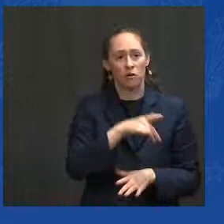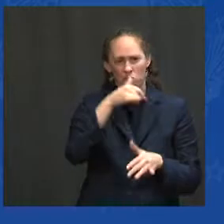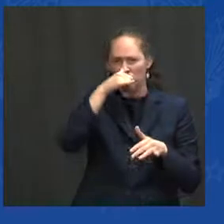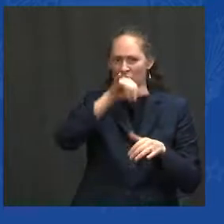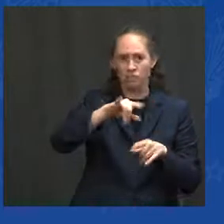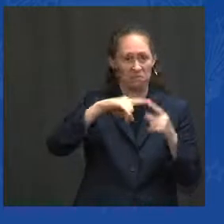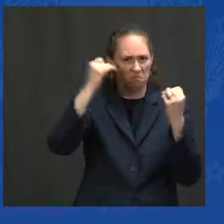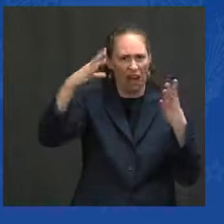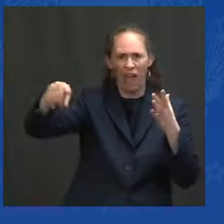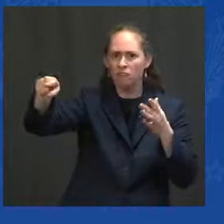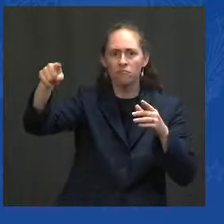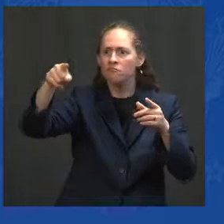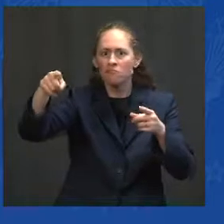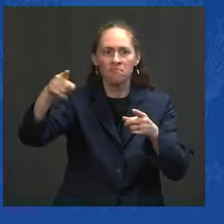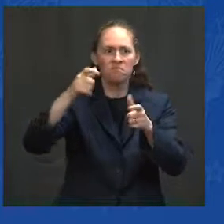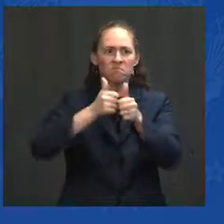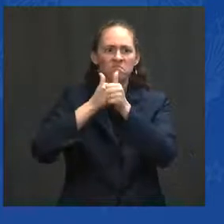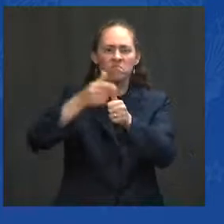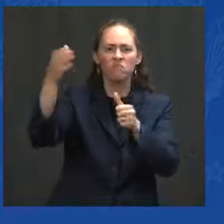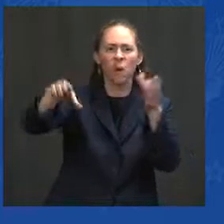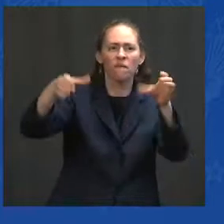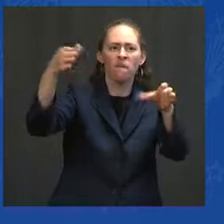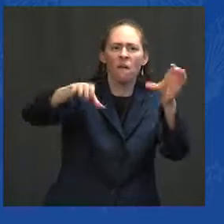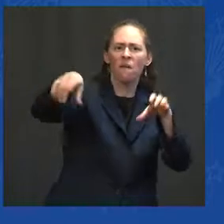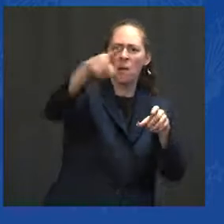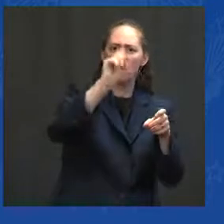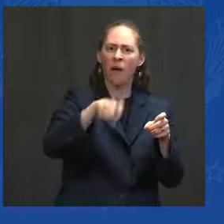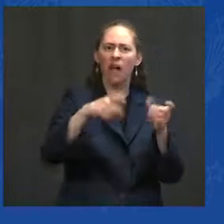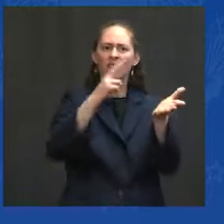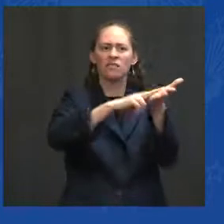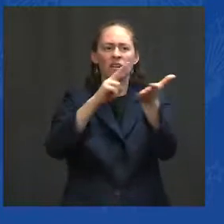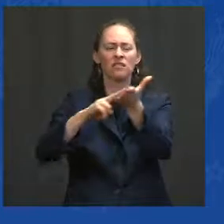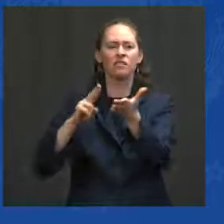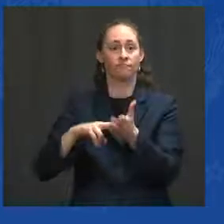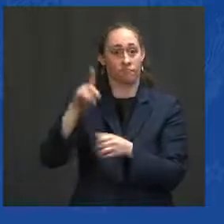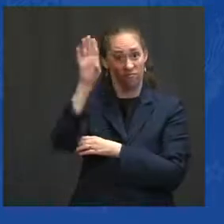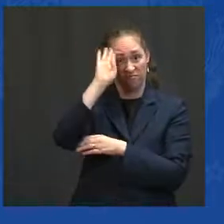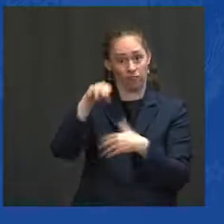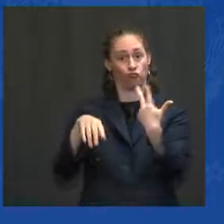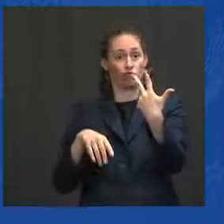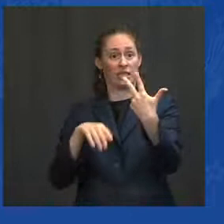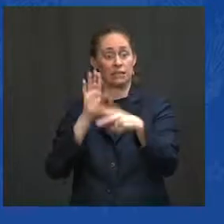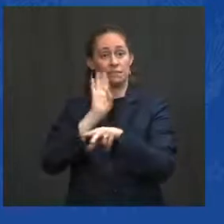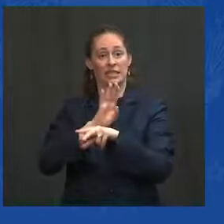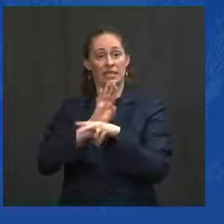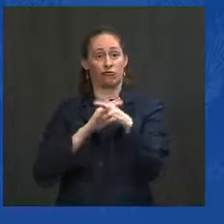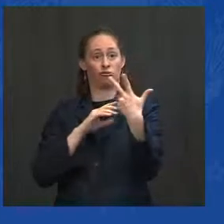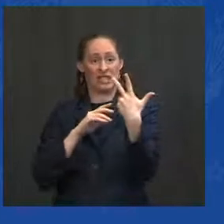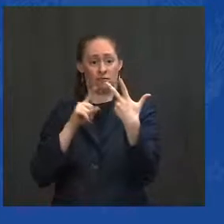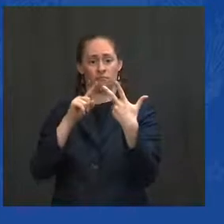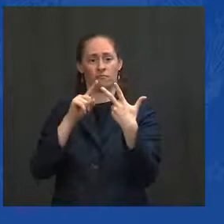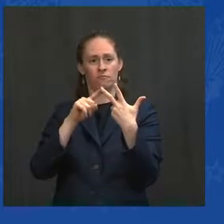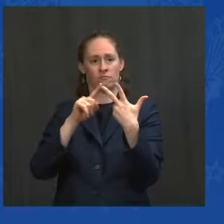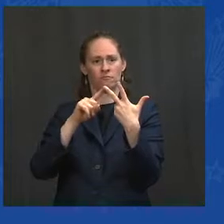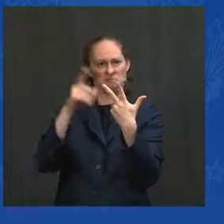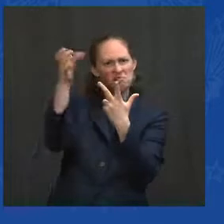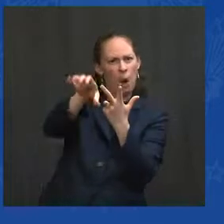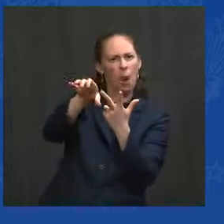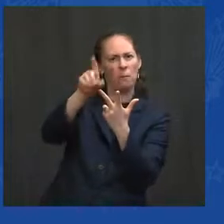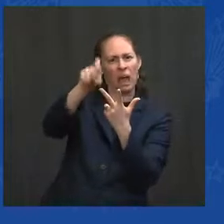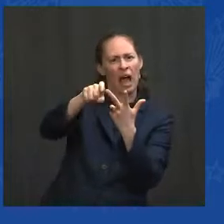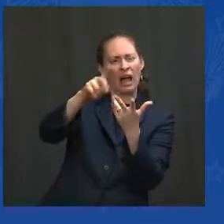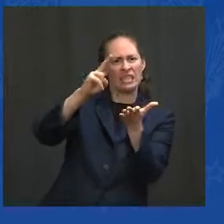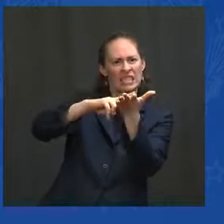industries. At least 1 in 3 businesses require their workers to sign a non-compete